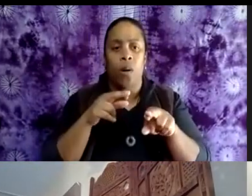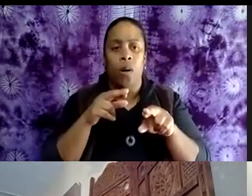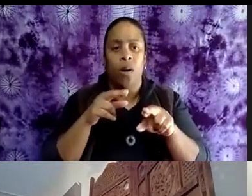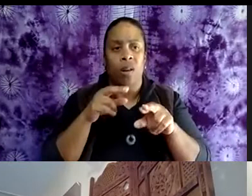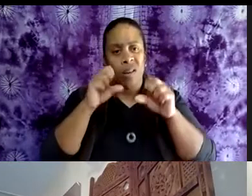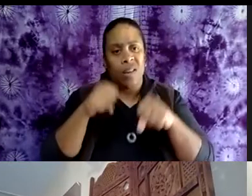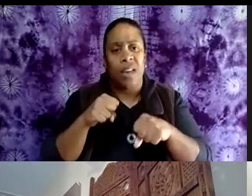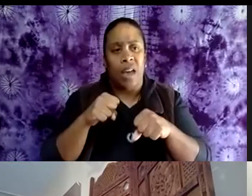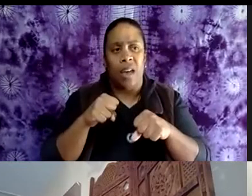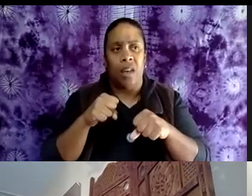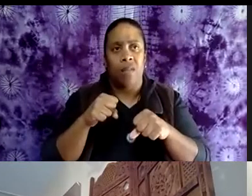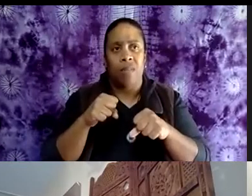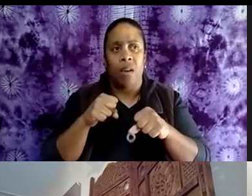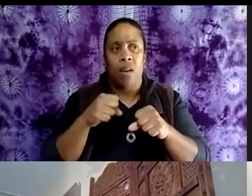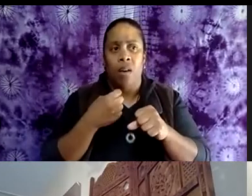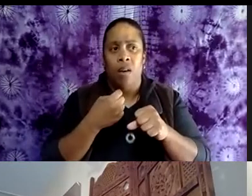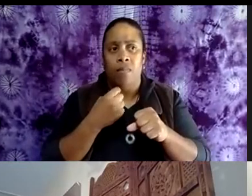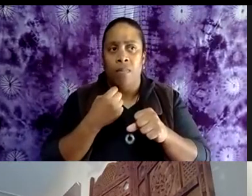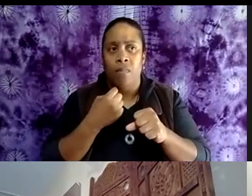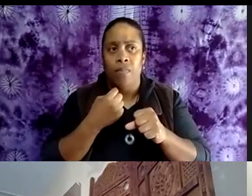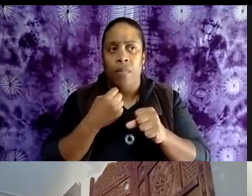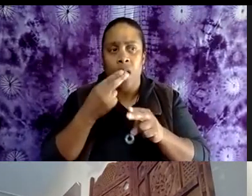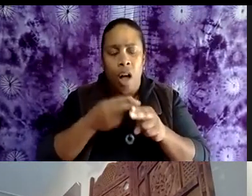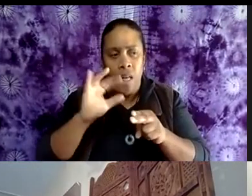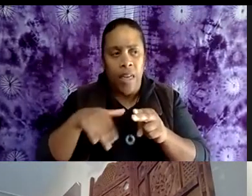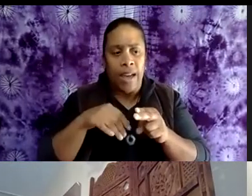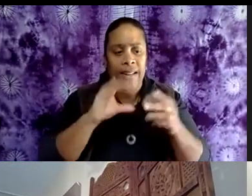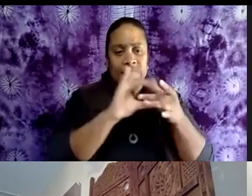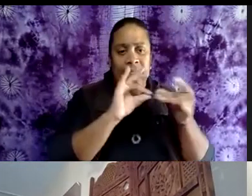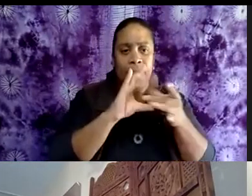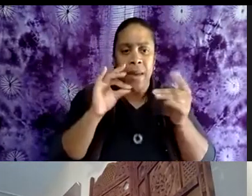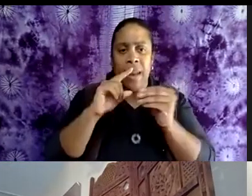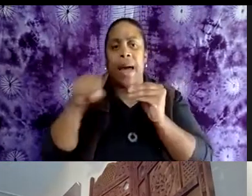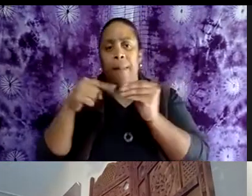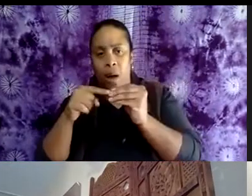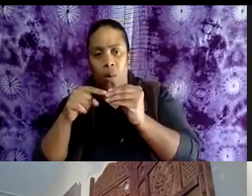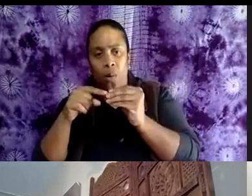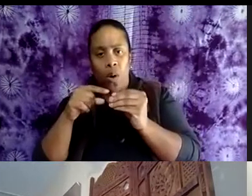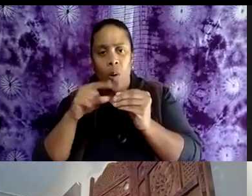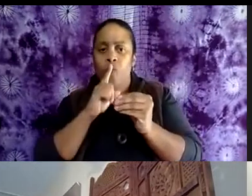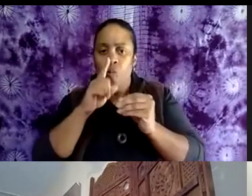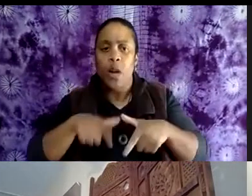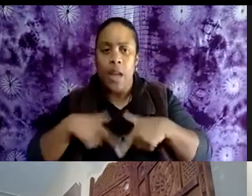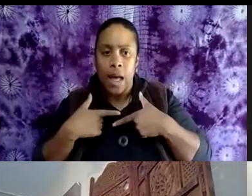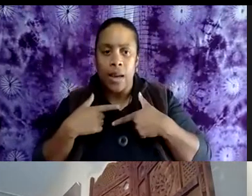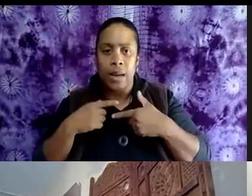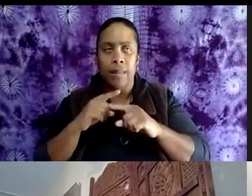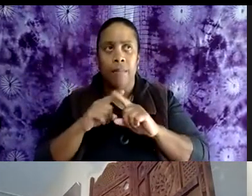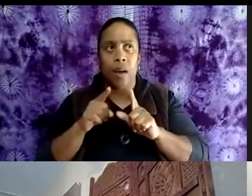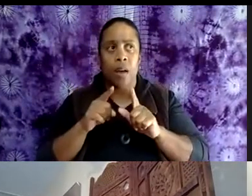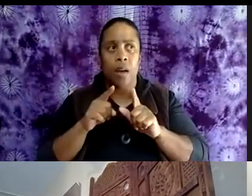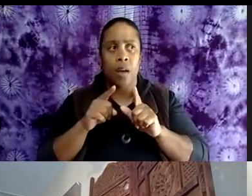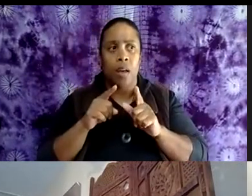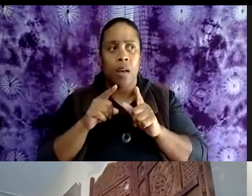that a statement about reality, but a reality statement would be, it's a cold day today and I'm going